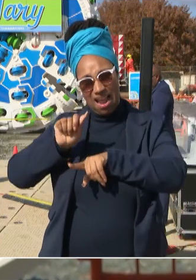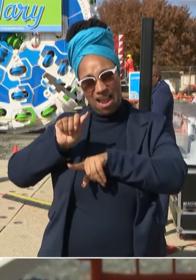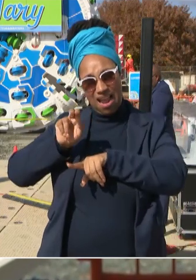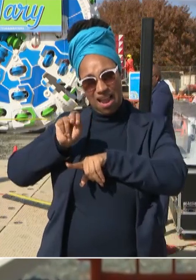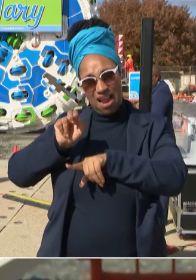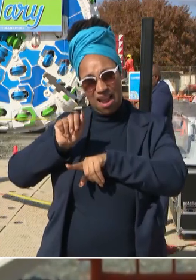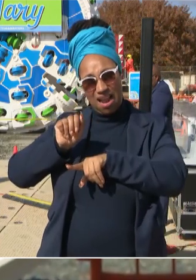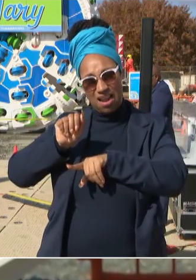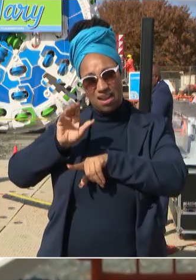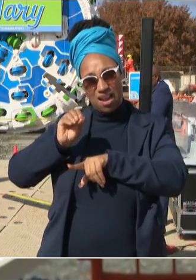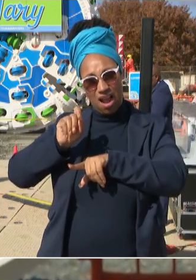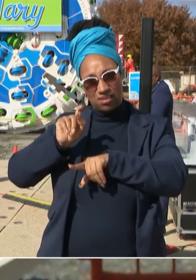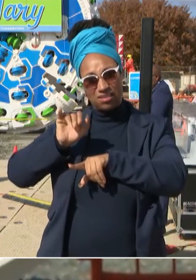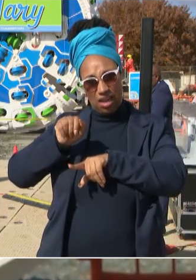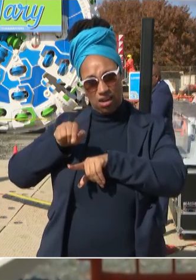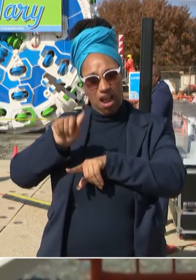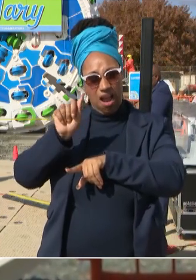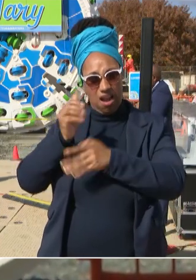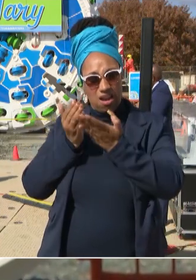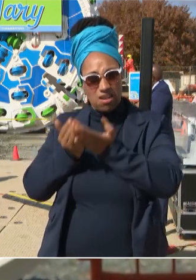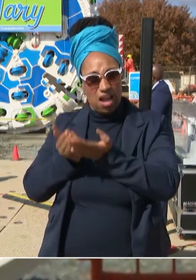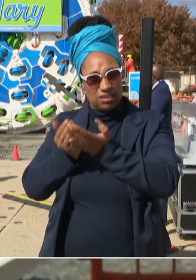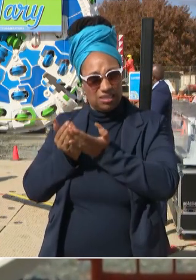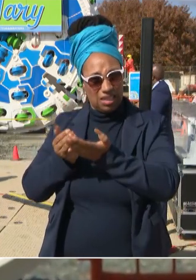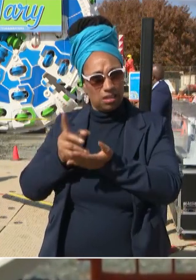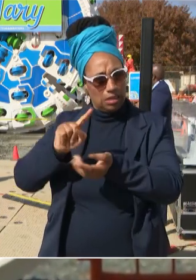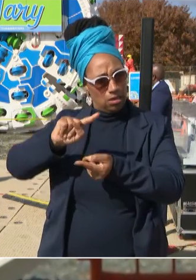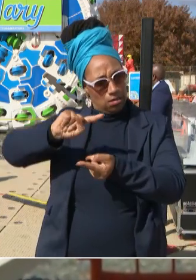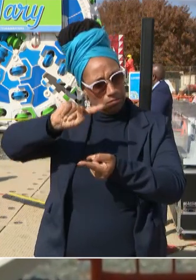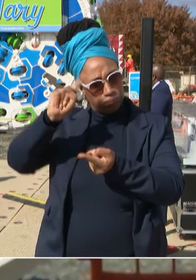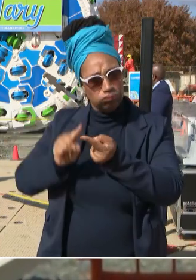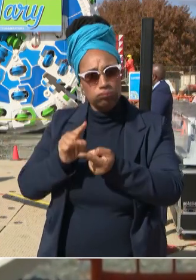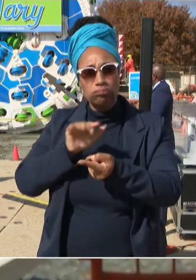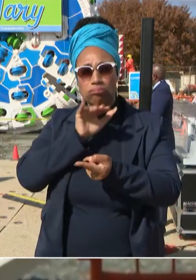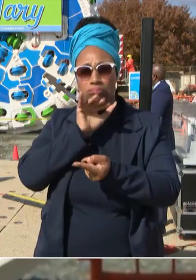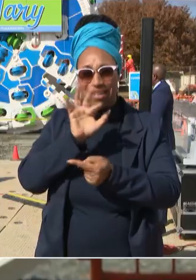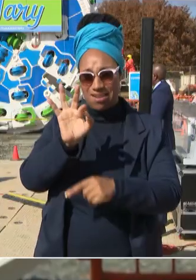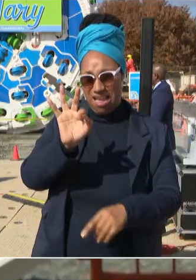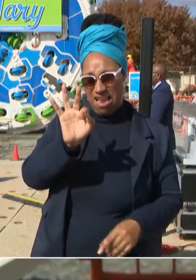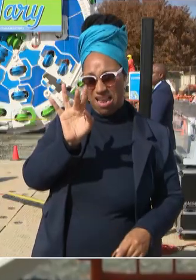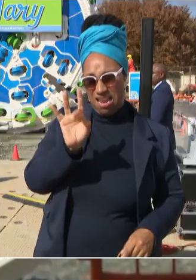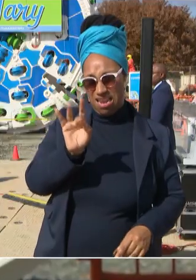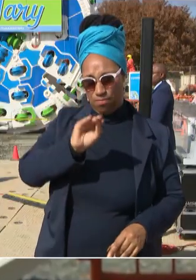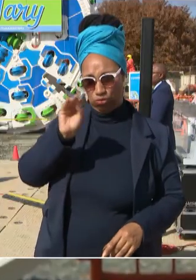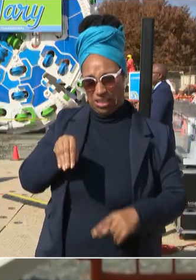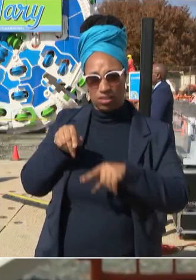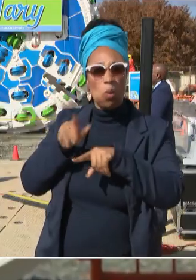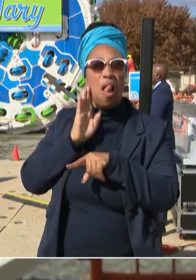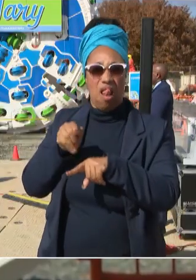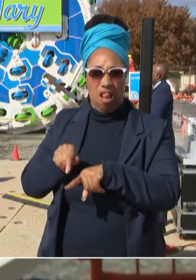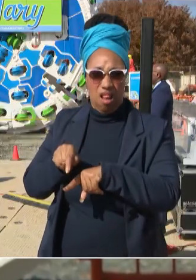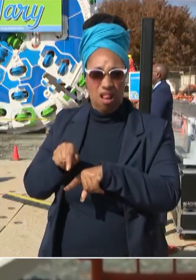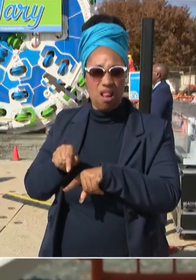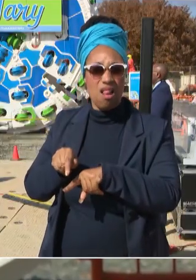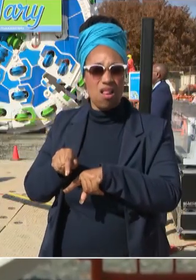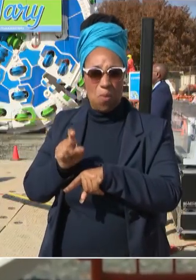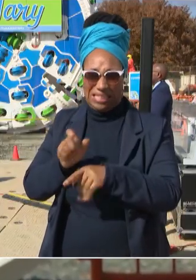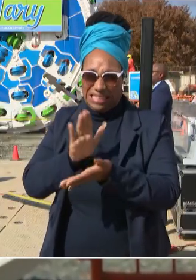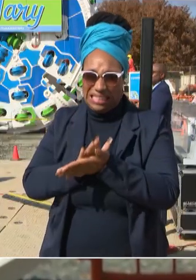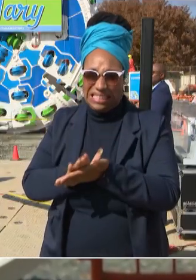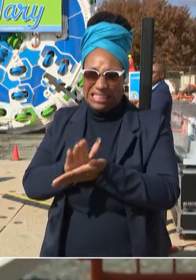build the Piney Branch Tunnel, which will also reduce sewage overflows by over